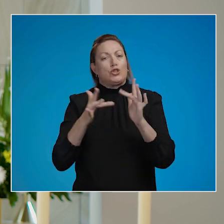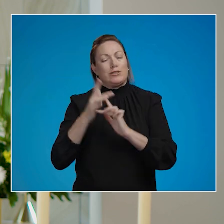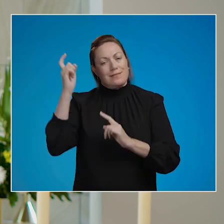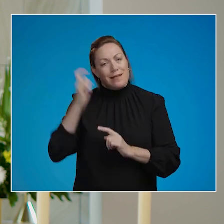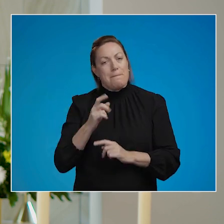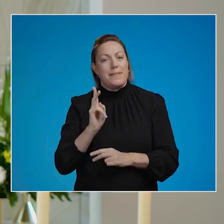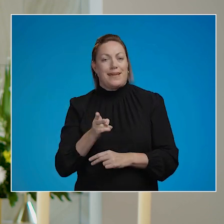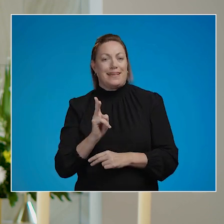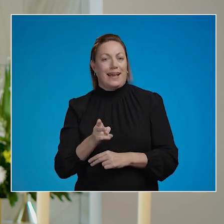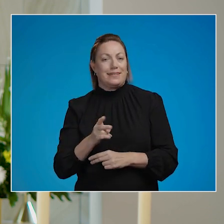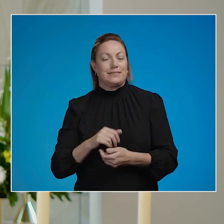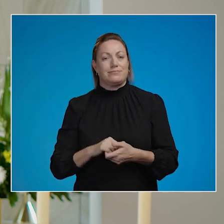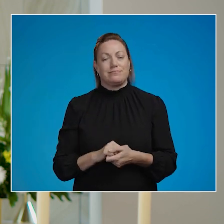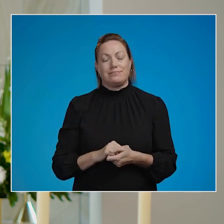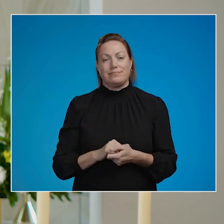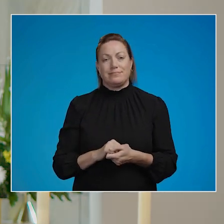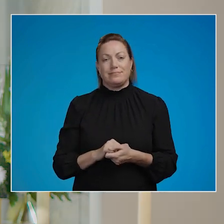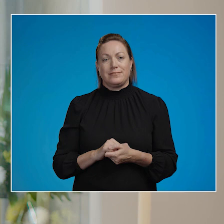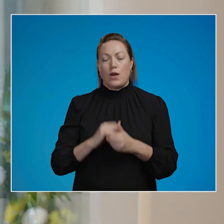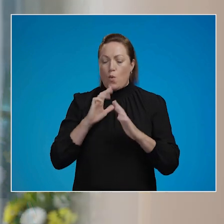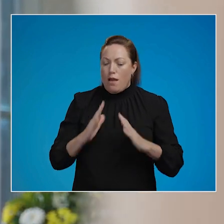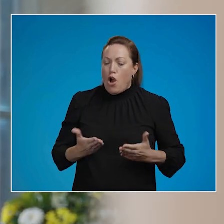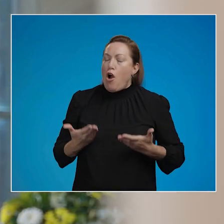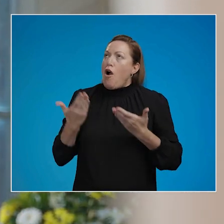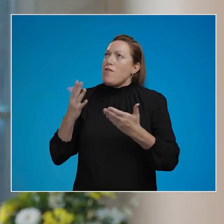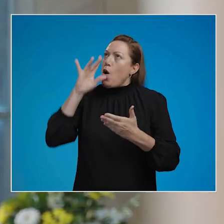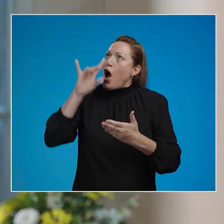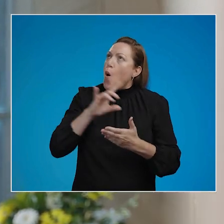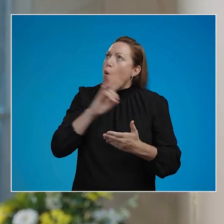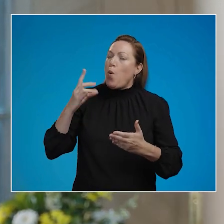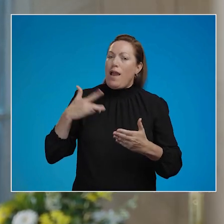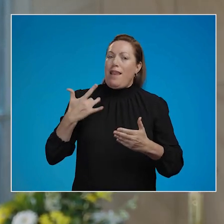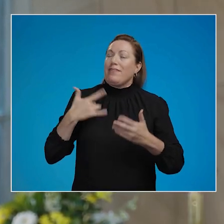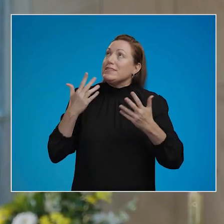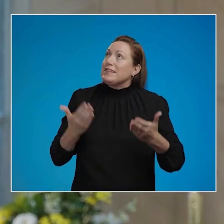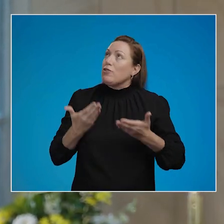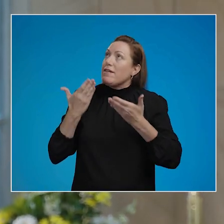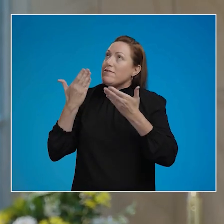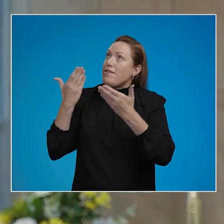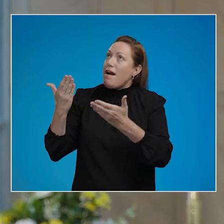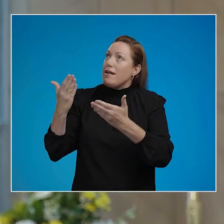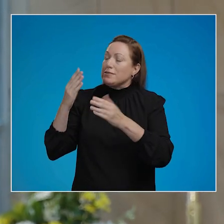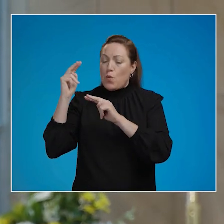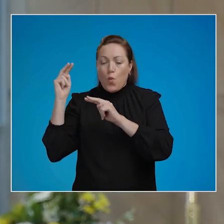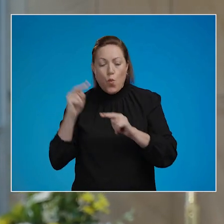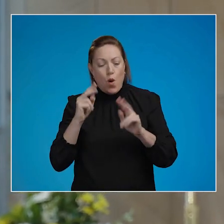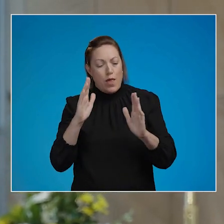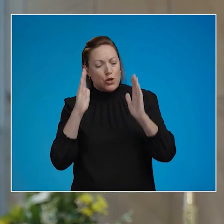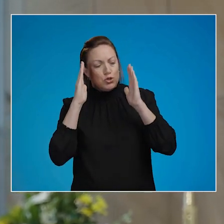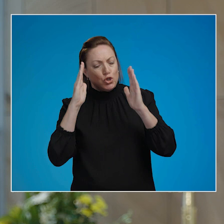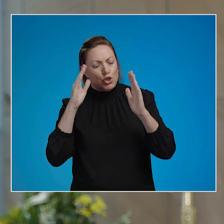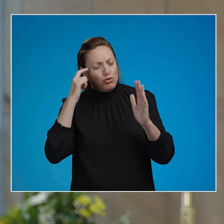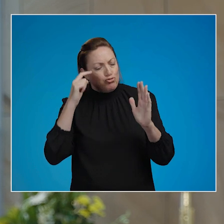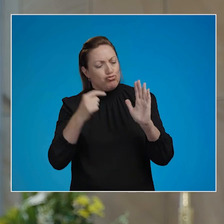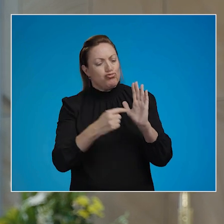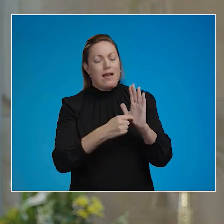look forward to his second coming, we offer you in thanksgiving this holy and living sacrifice. Look, we pray, upon the oblation of your